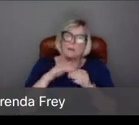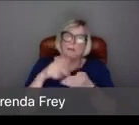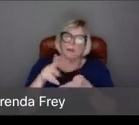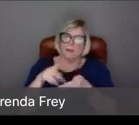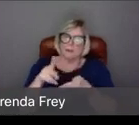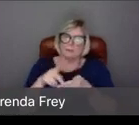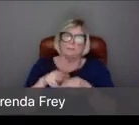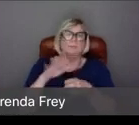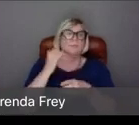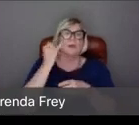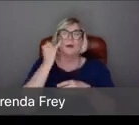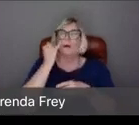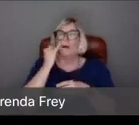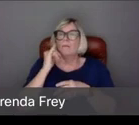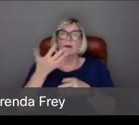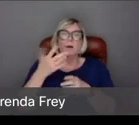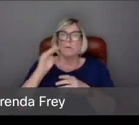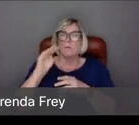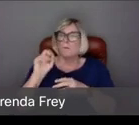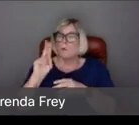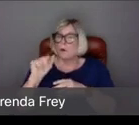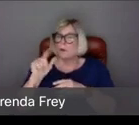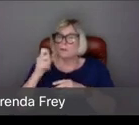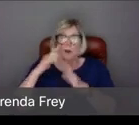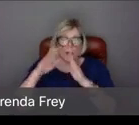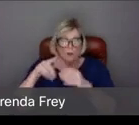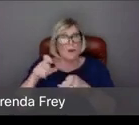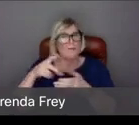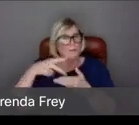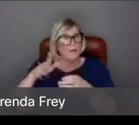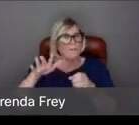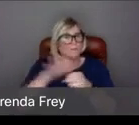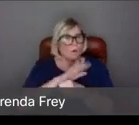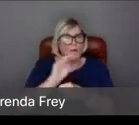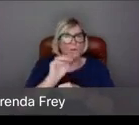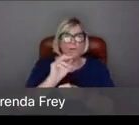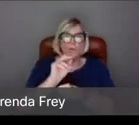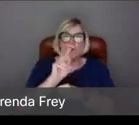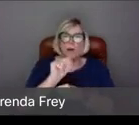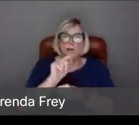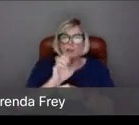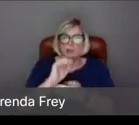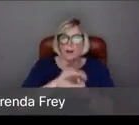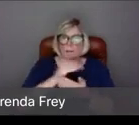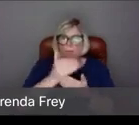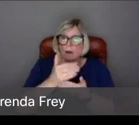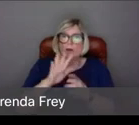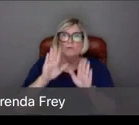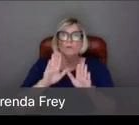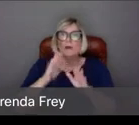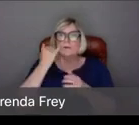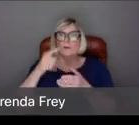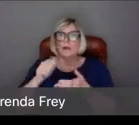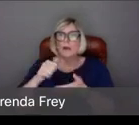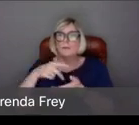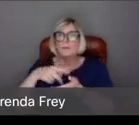So if it's a mortgage, you obviously have to pay the full mortgage amount. It's great if you pay more. Very good practice to do, to